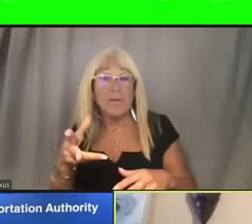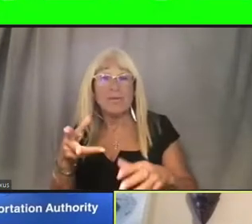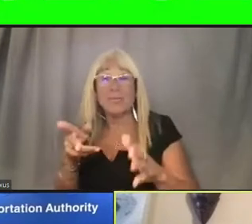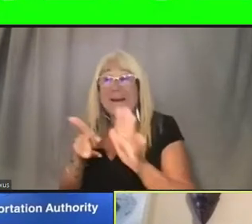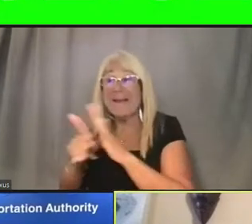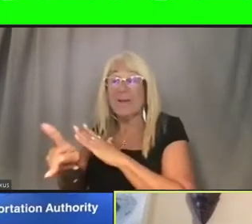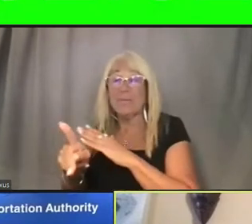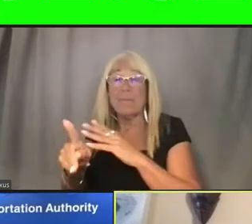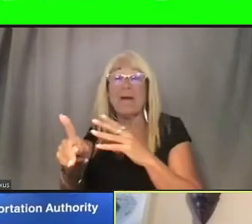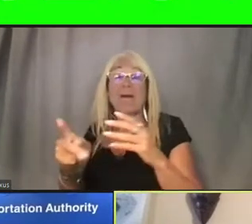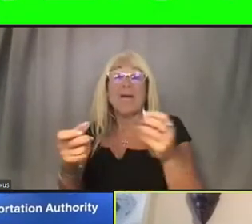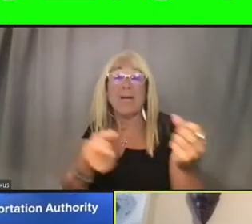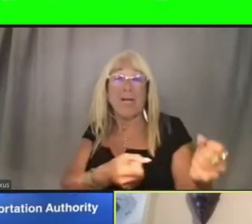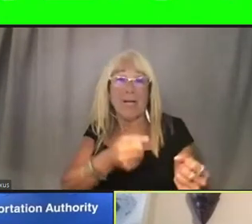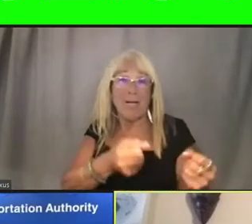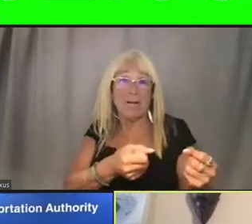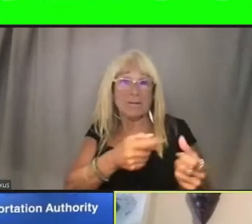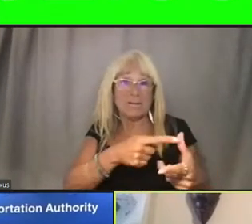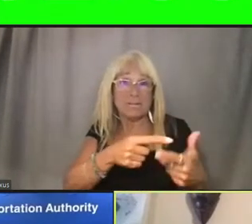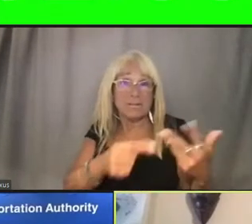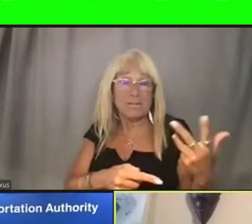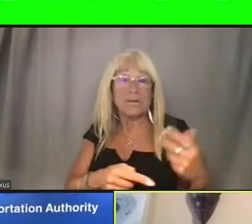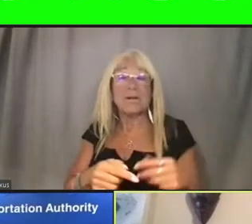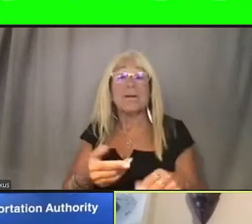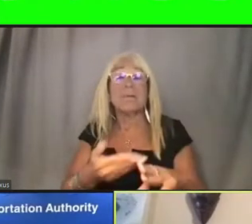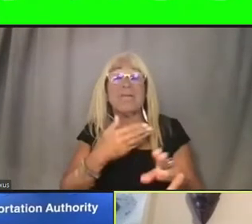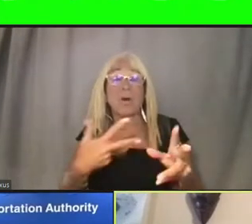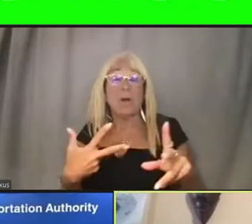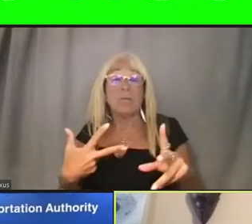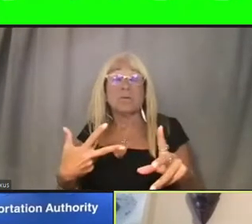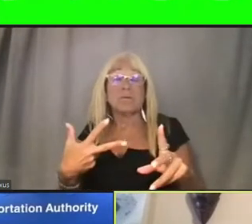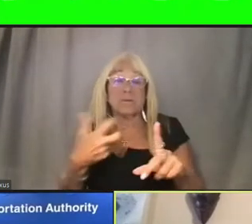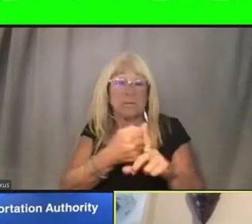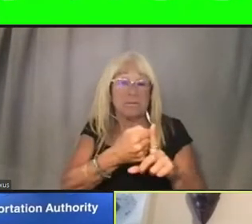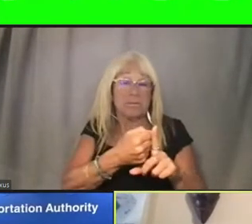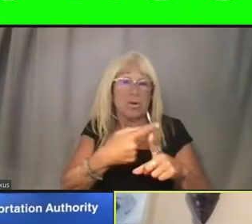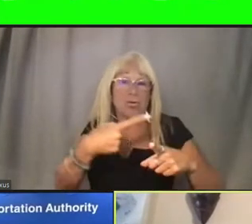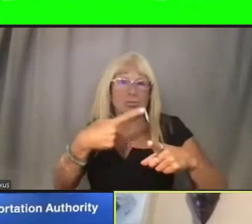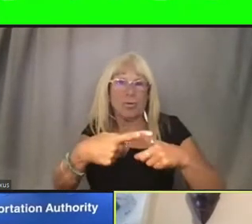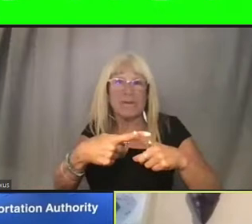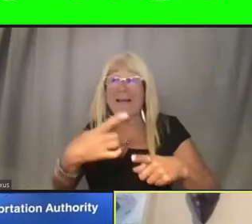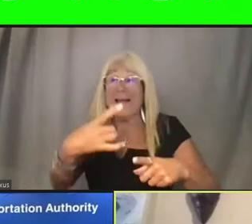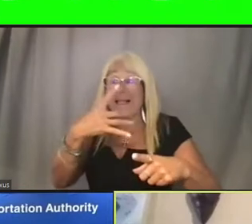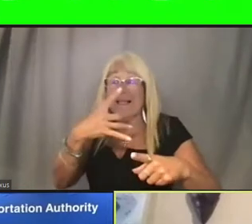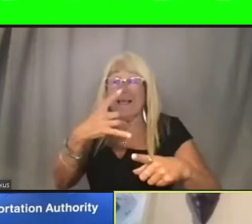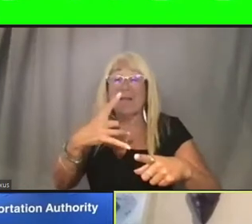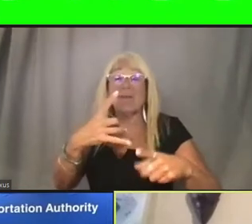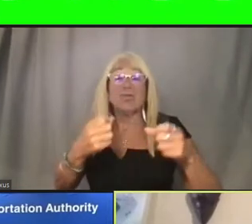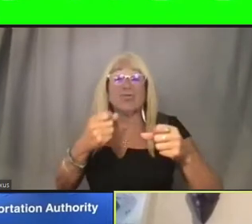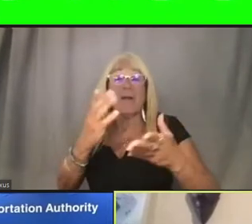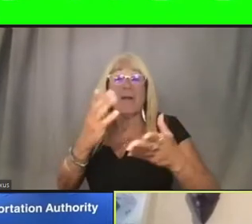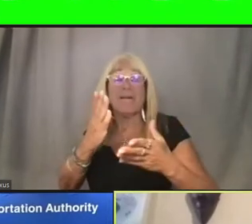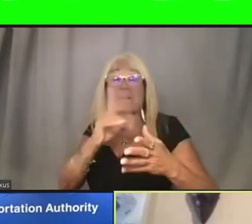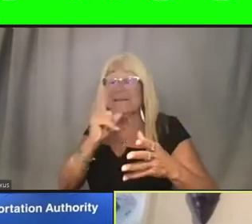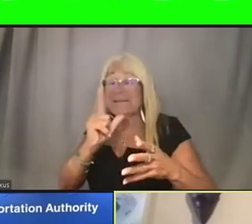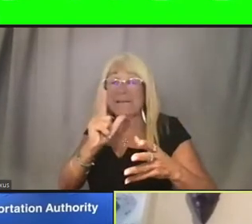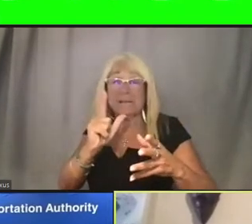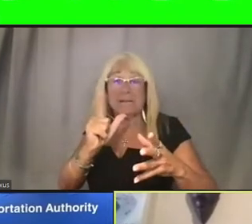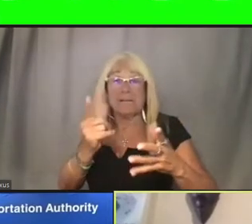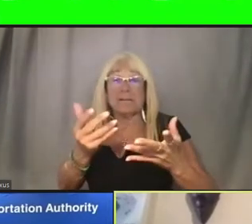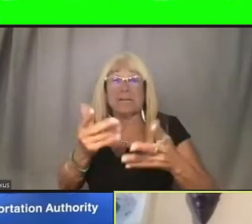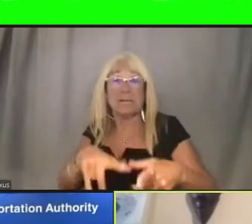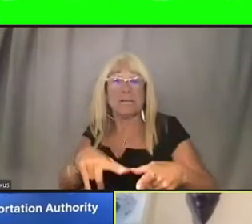hit I was walking in the crosswalk and had the light the driver failed to yield causing